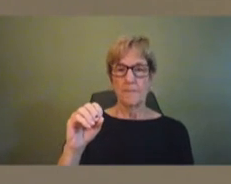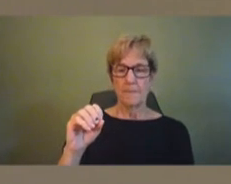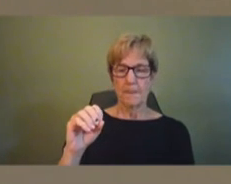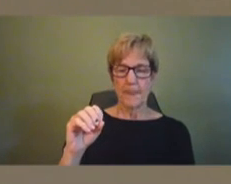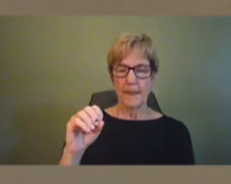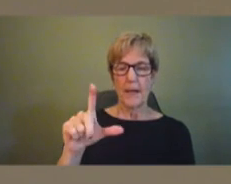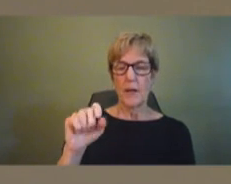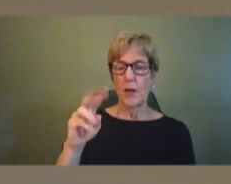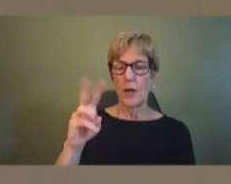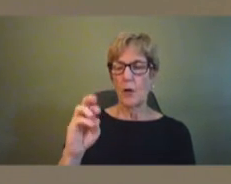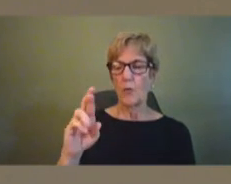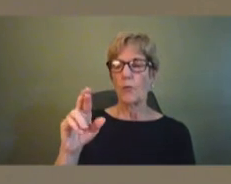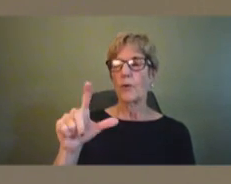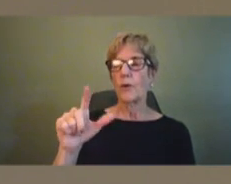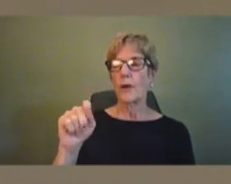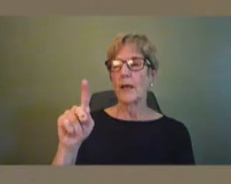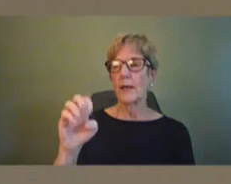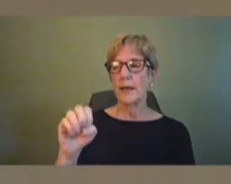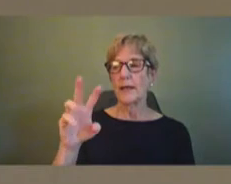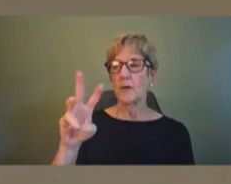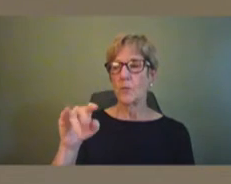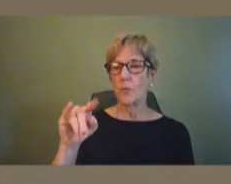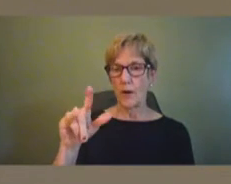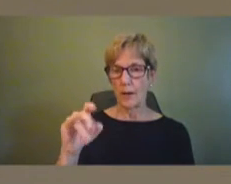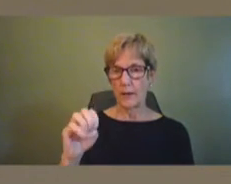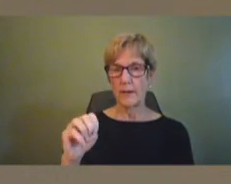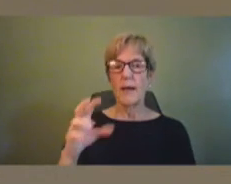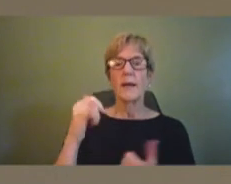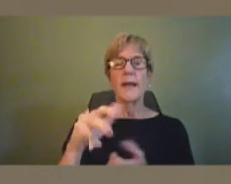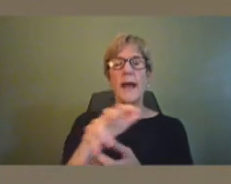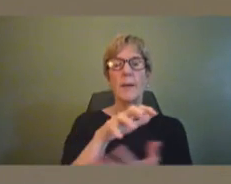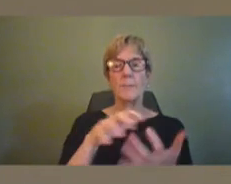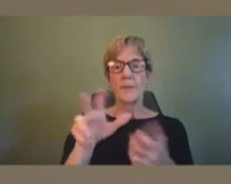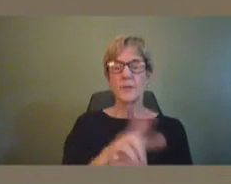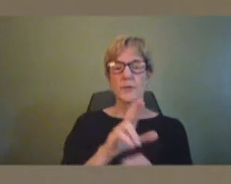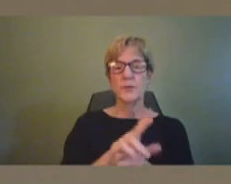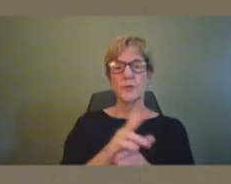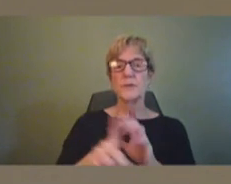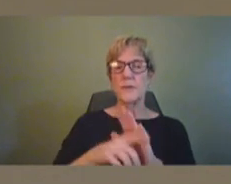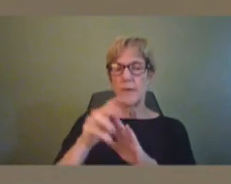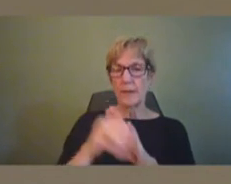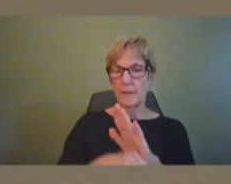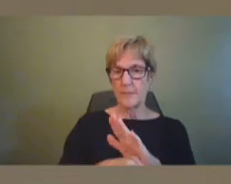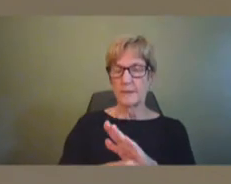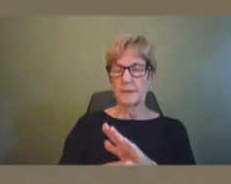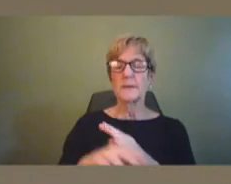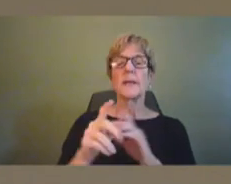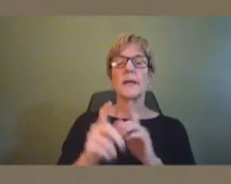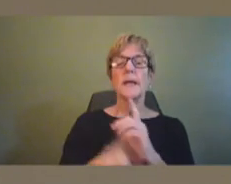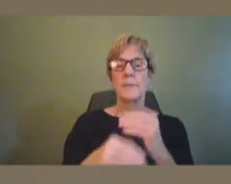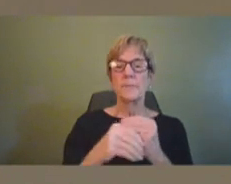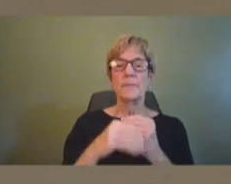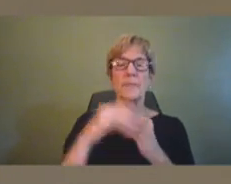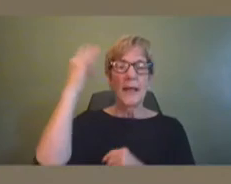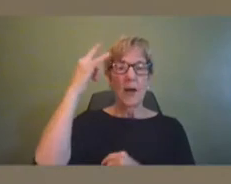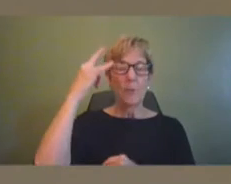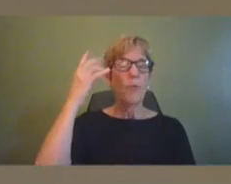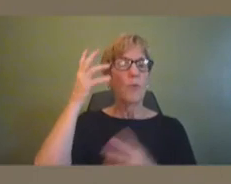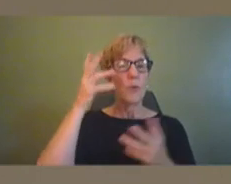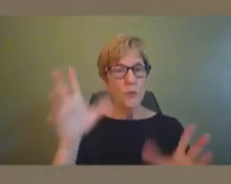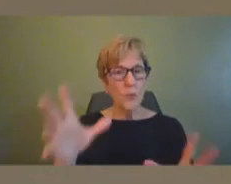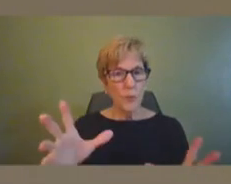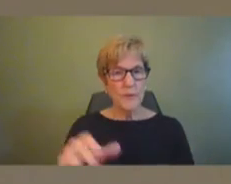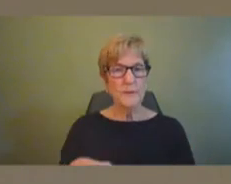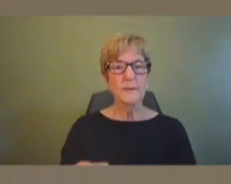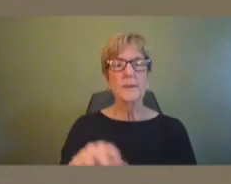critical area the proposed zoning is mixed use development optional site plan Amendment airport noise overlay Lower Lake Wy